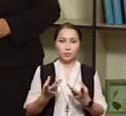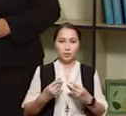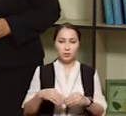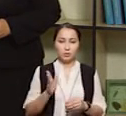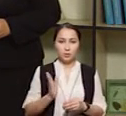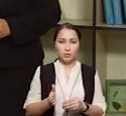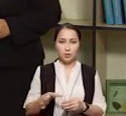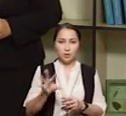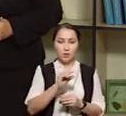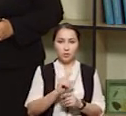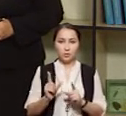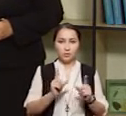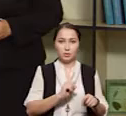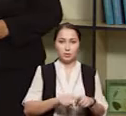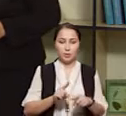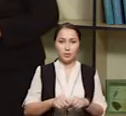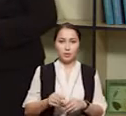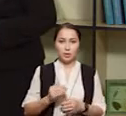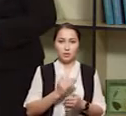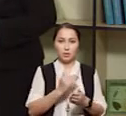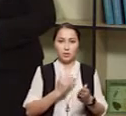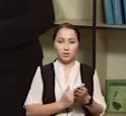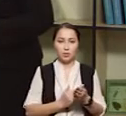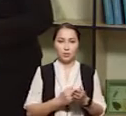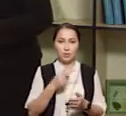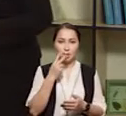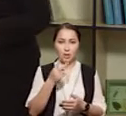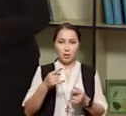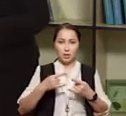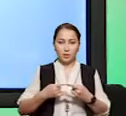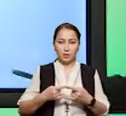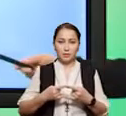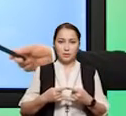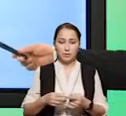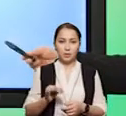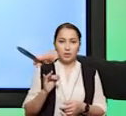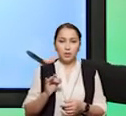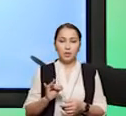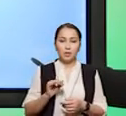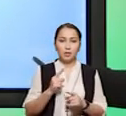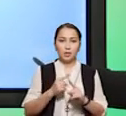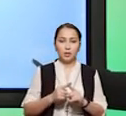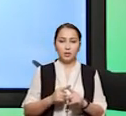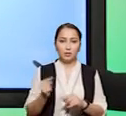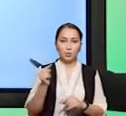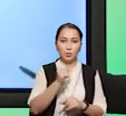chiqdi. Uning tezliklar bo'yicha taqsimot grafigi ekranda ko'rsatilgan. X o'qi bo'yicha